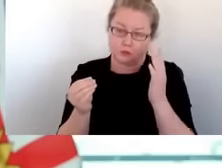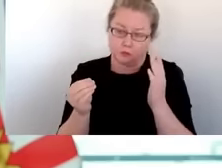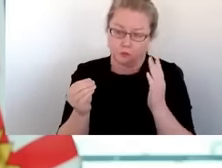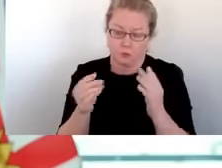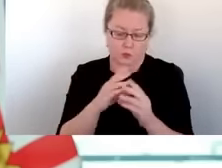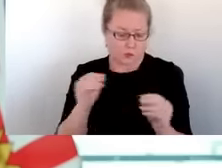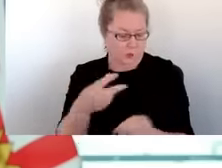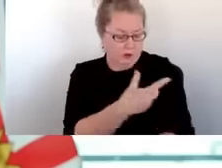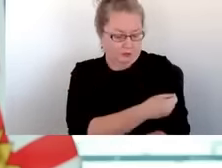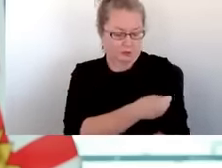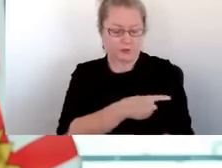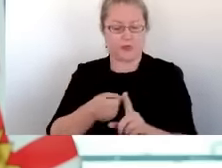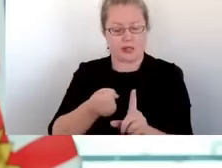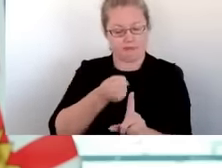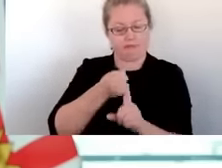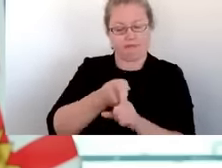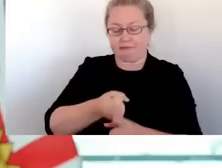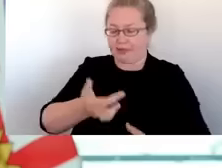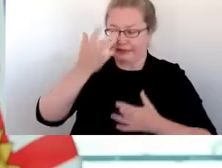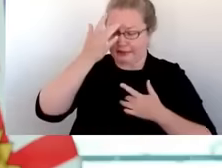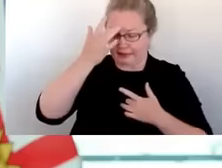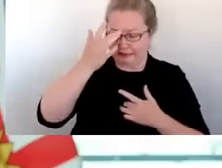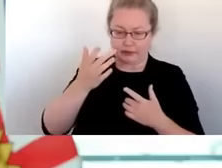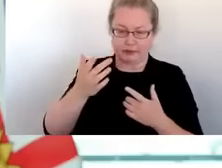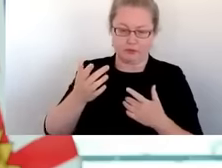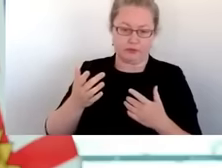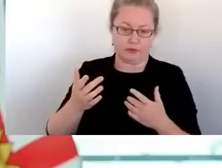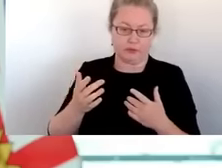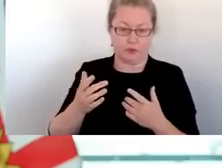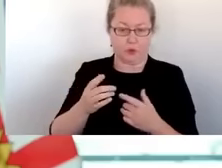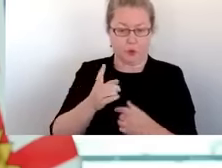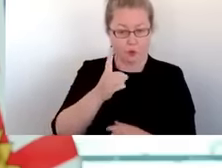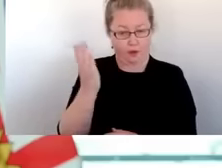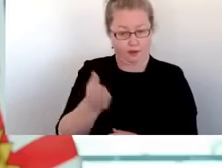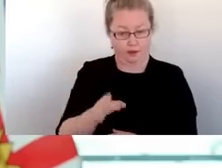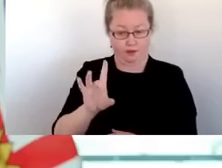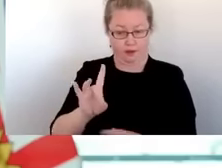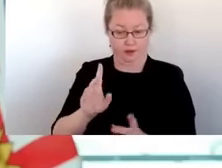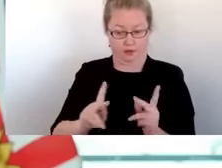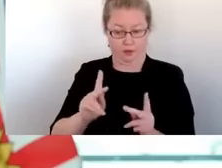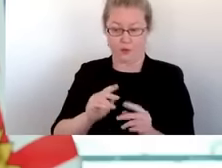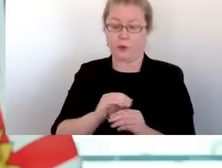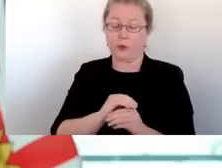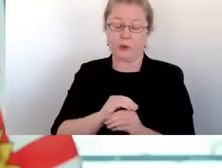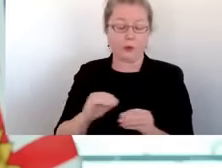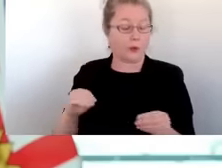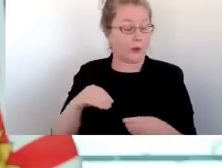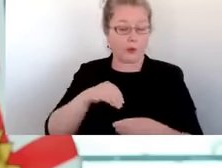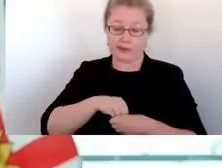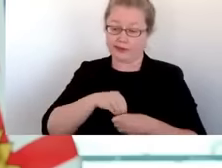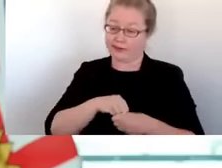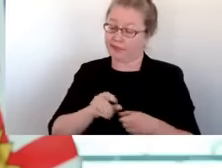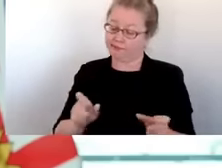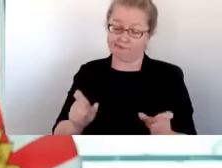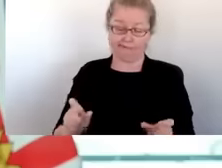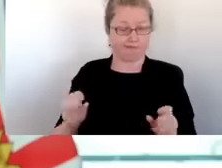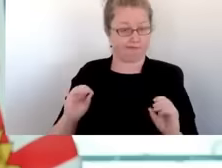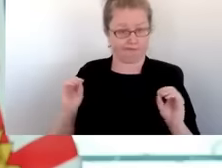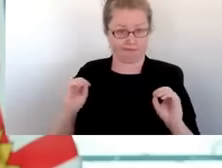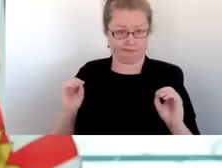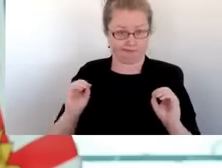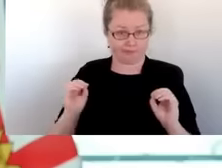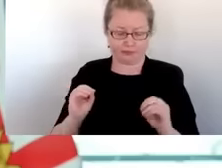from original Wuhan strain, from Delta, from Omicron, well, 1 in 8 people don't develop a protective immune response.